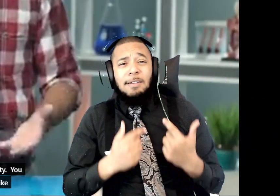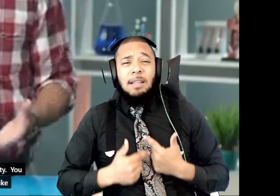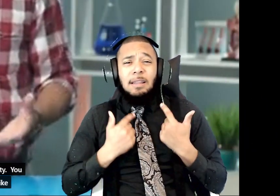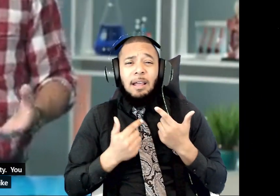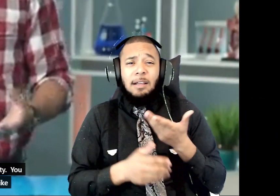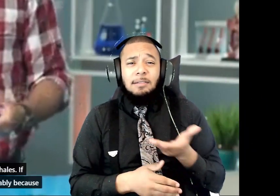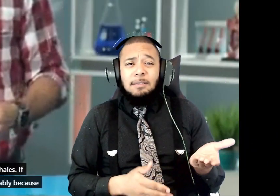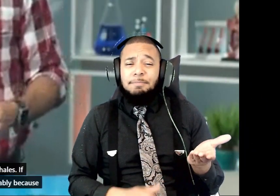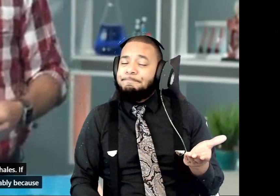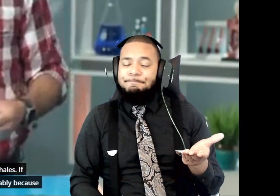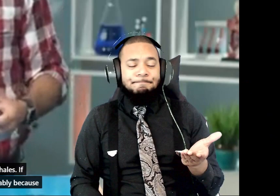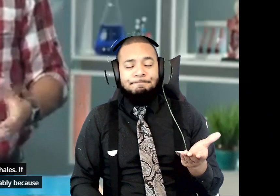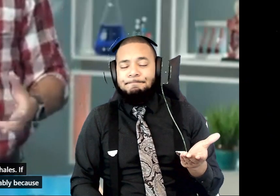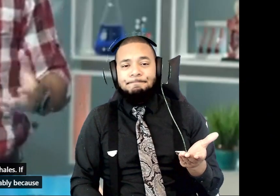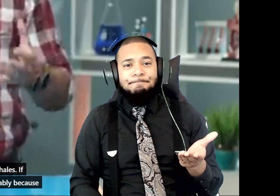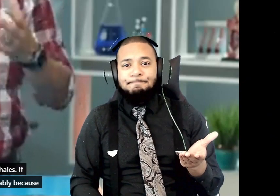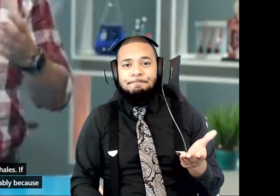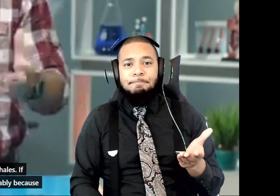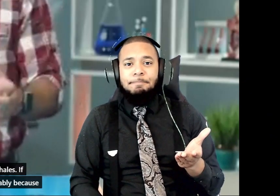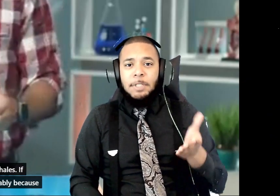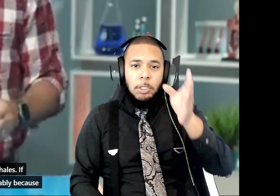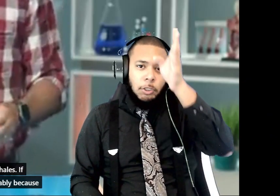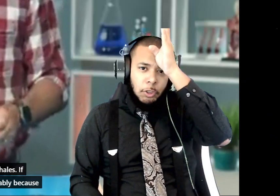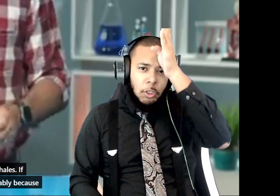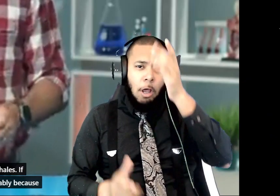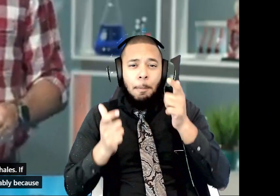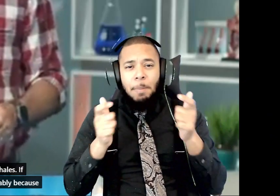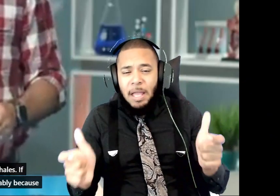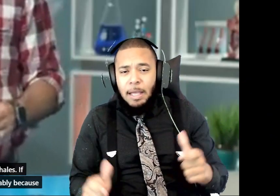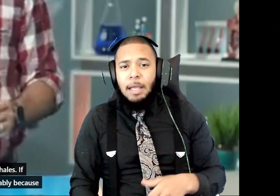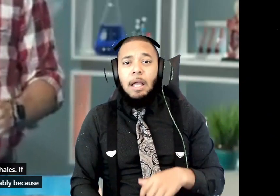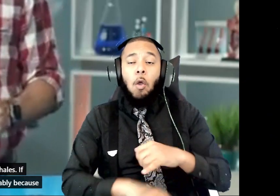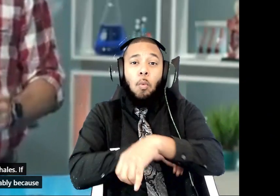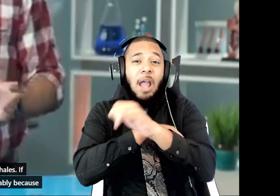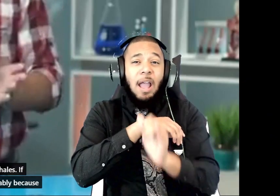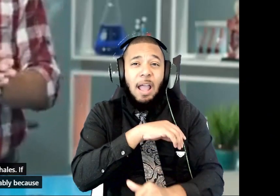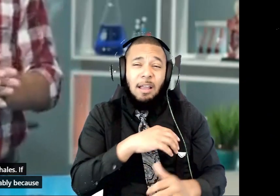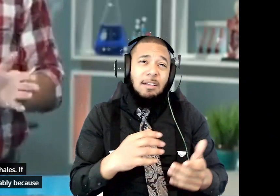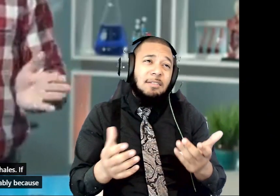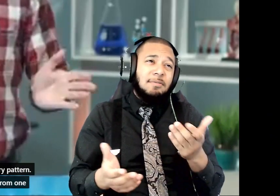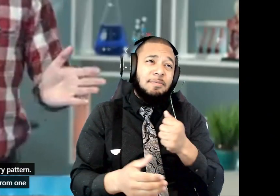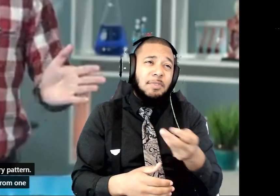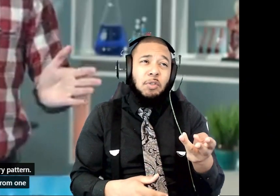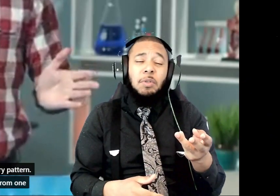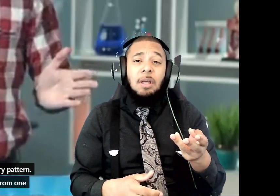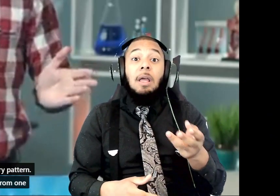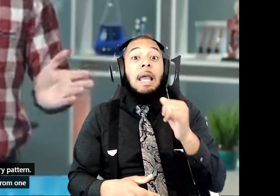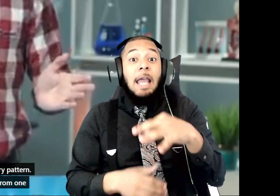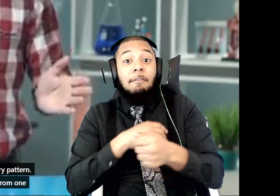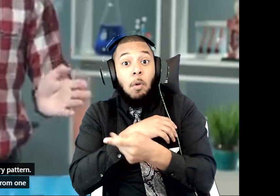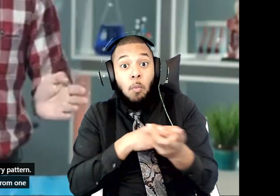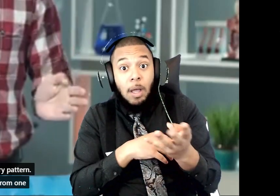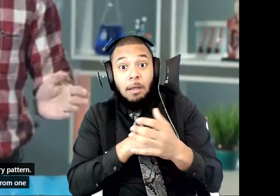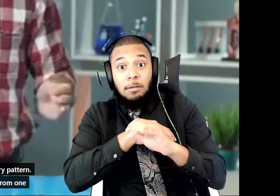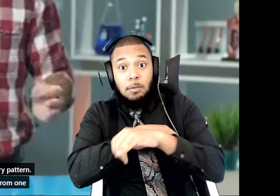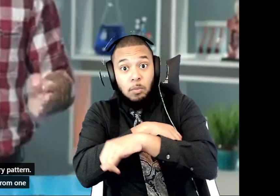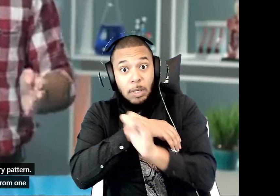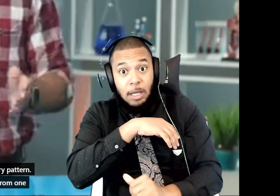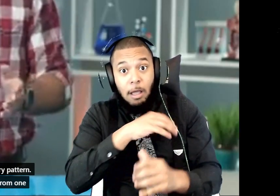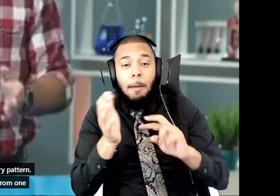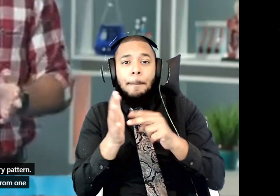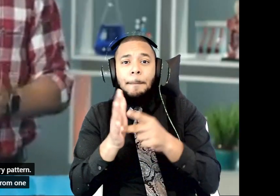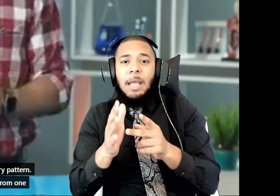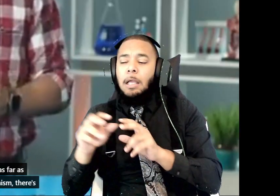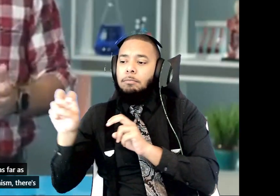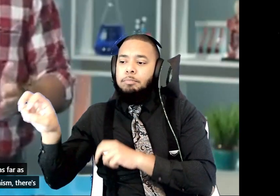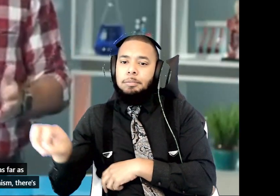don't have a lot of like large sharks and large whales. If there's whales there, it's probably because that's part of their migratory pattern and they're just